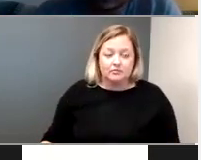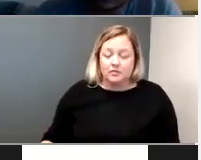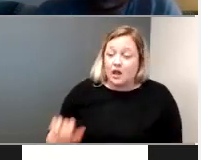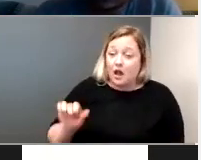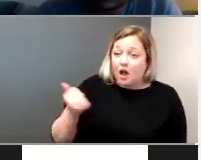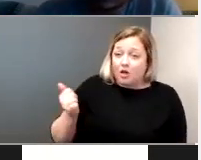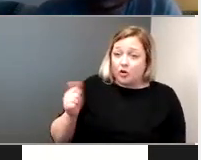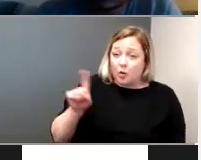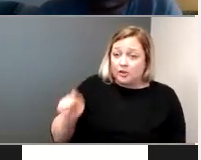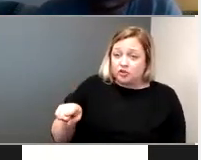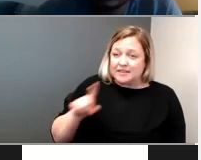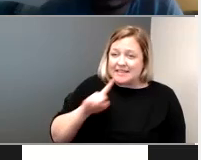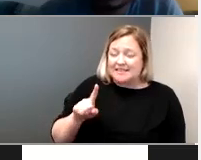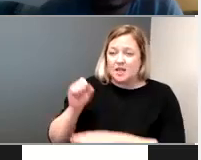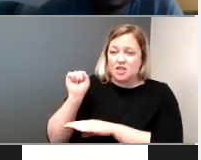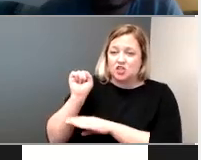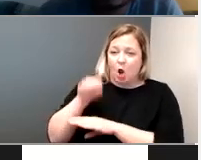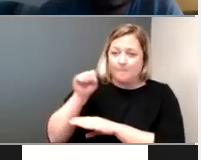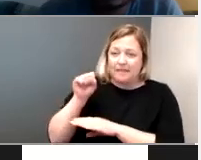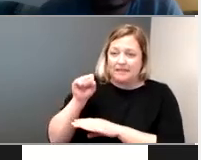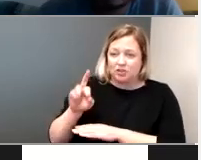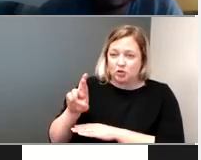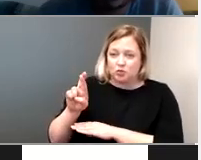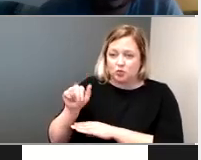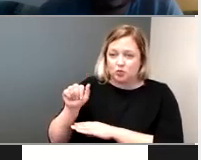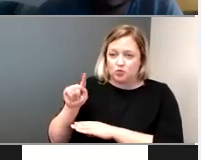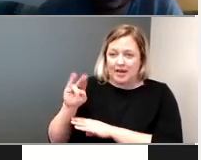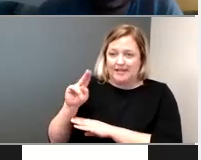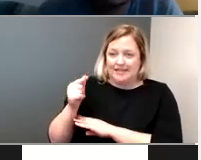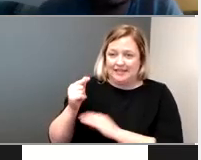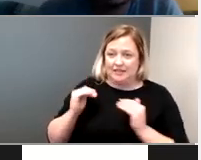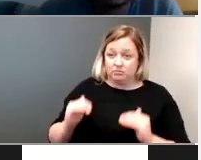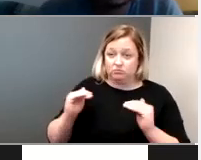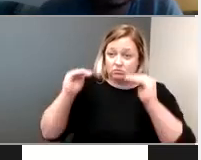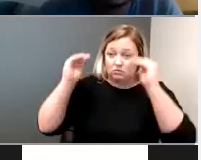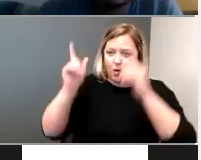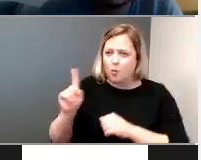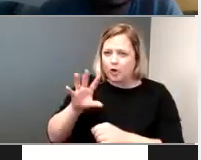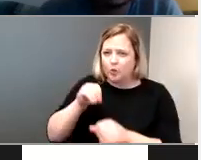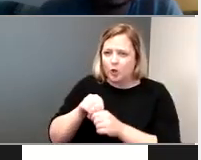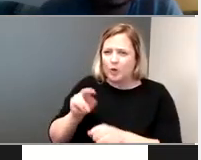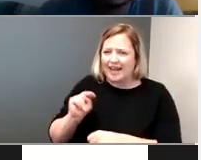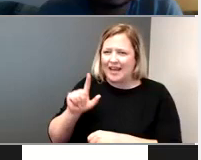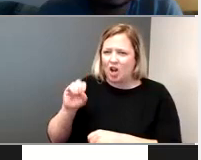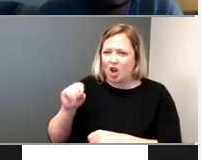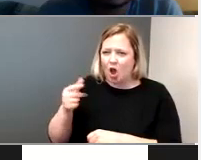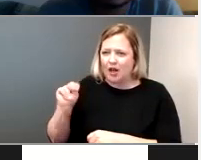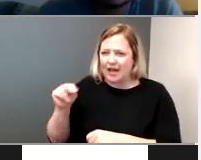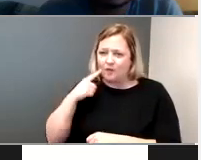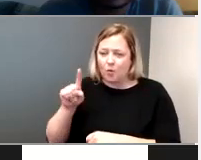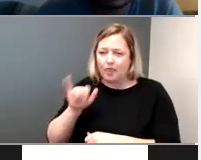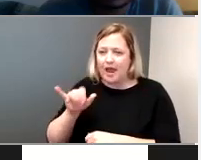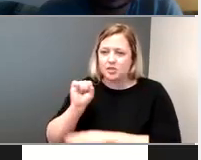rating. Where would you include the n log n to the dominance rating chart that you had?